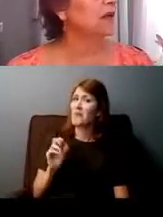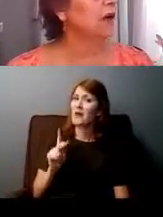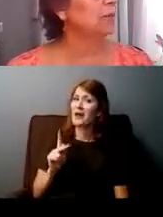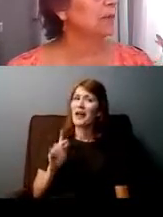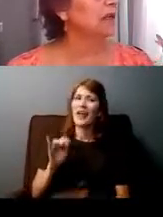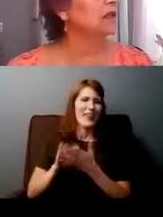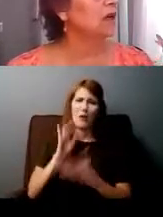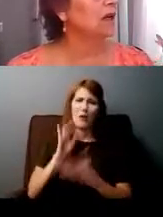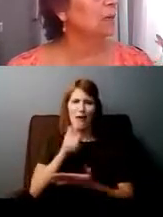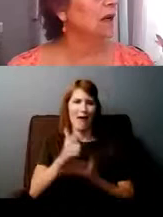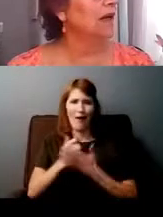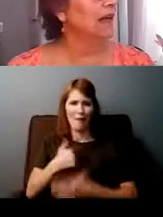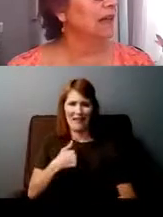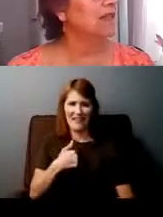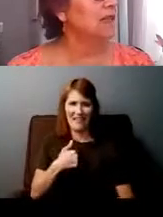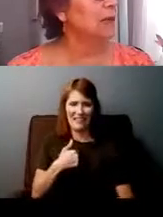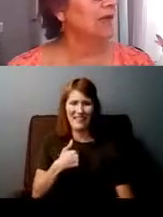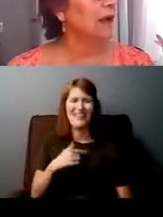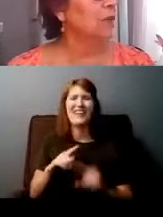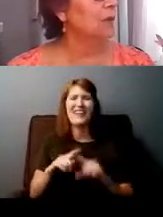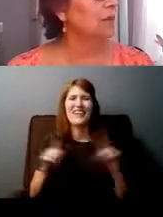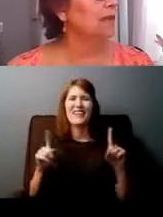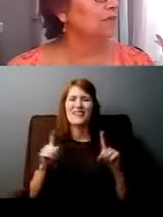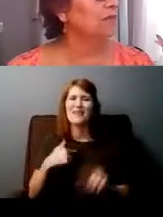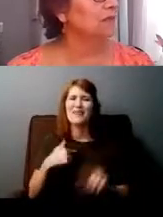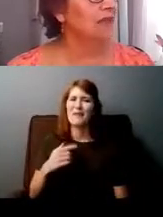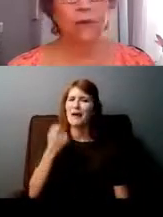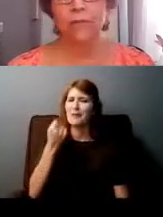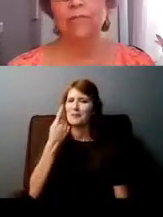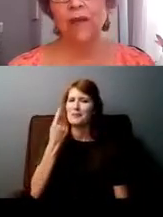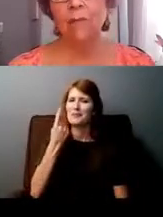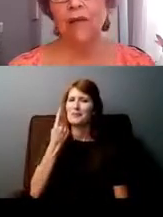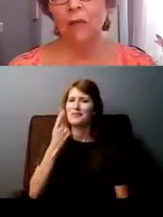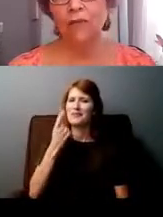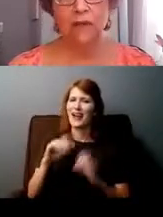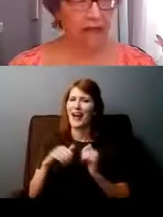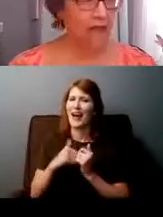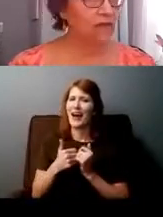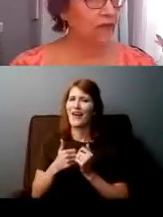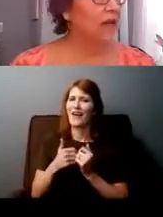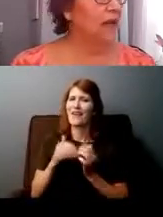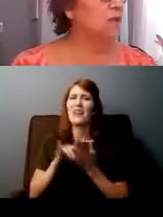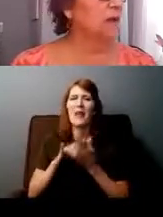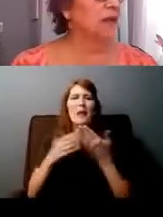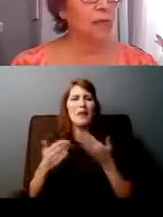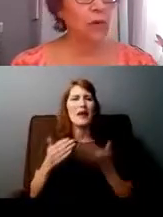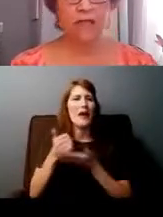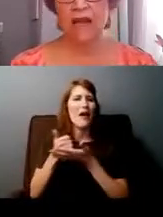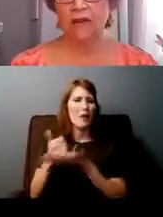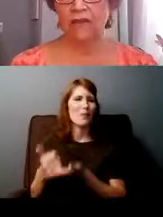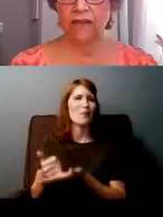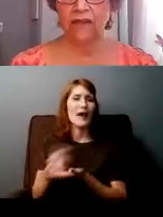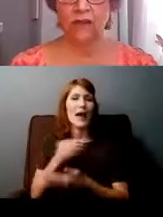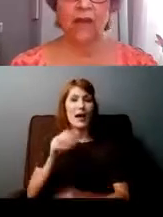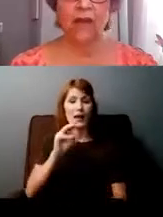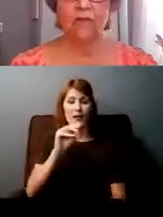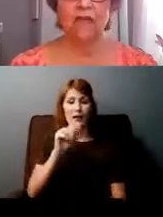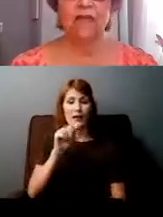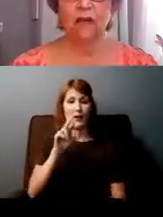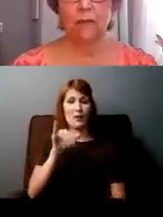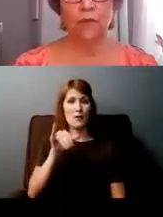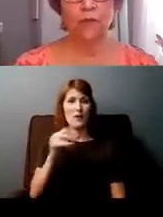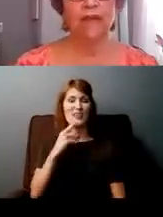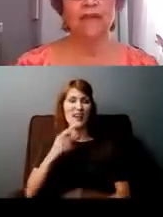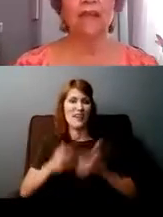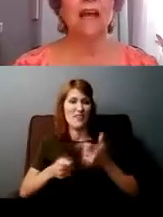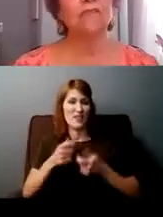that would help me, but I can see where that would be helpful. And as Marion points out, the video games can